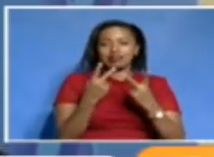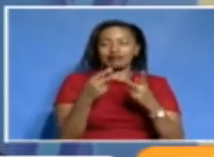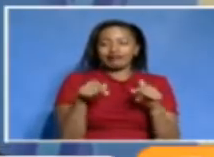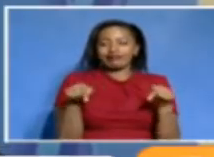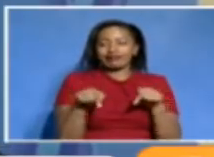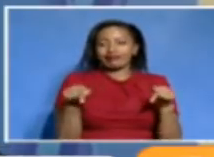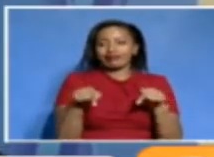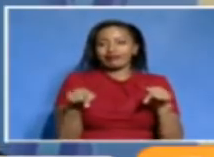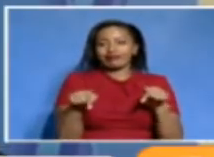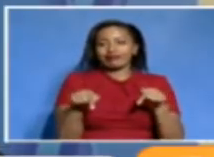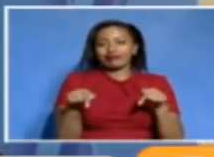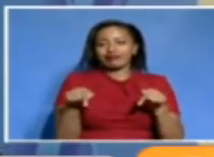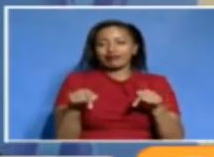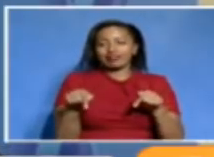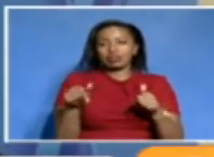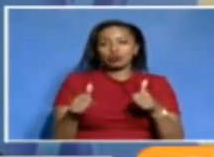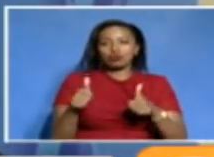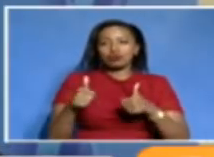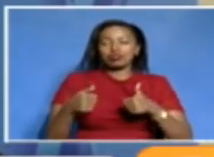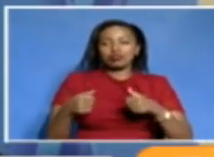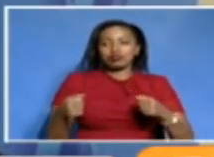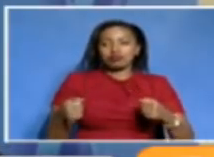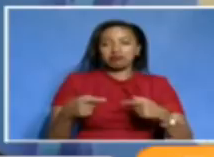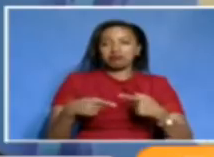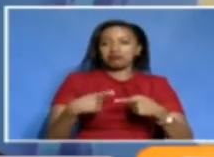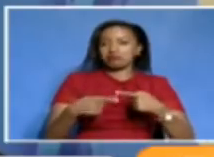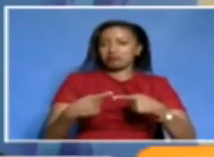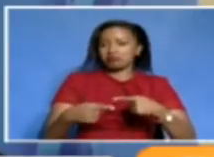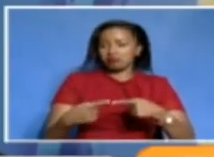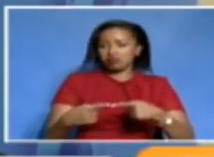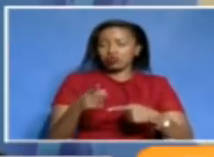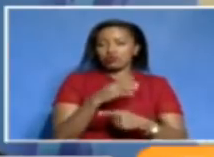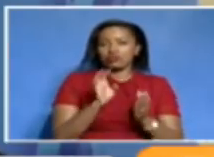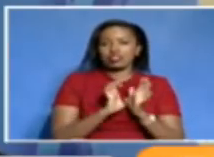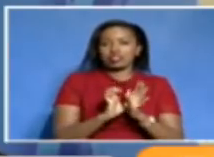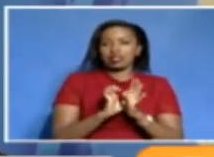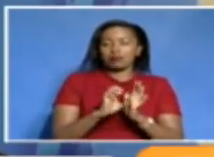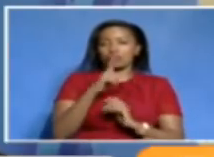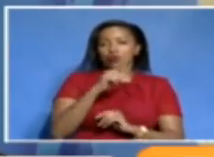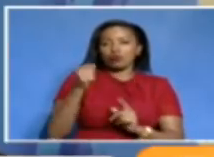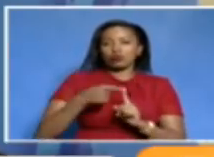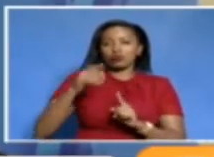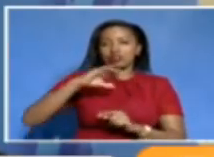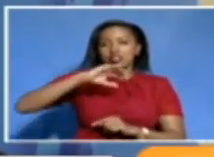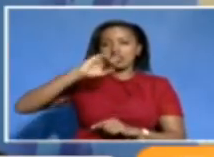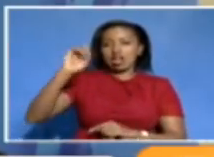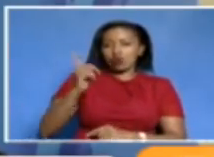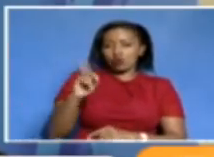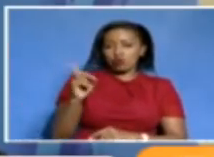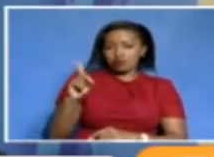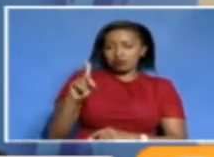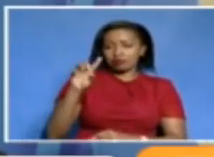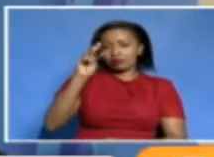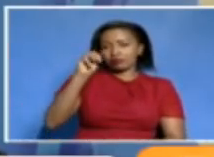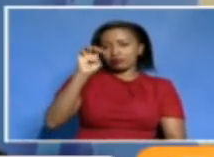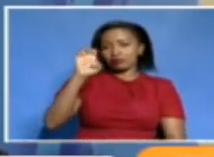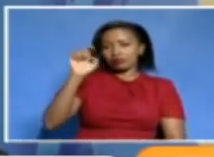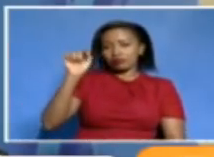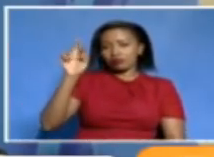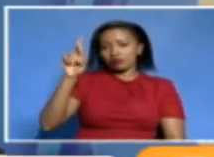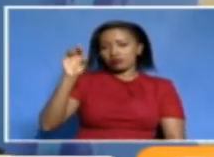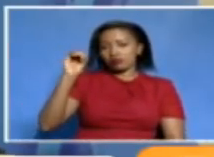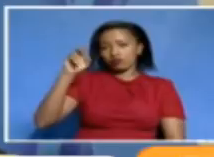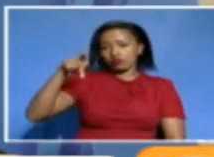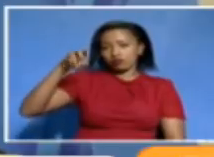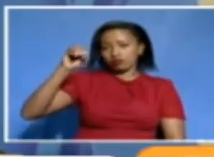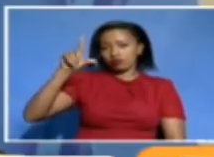are going on. You go to Nairobi Metropolitan Authority, you hear